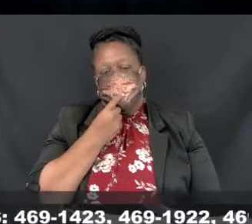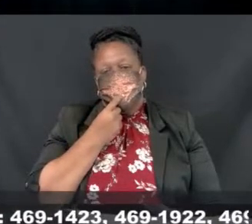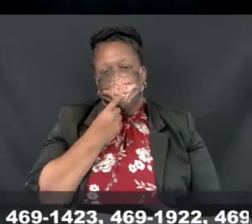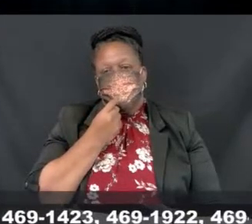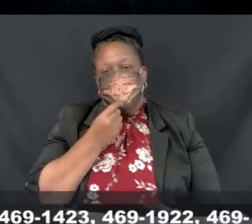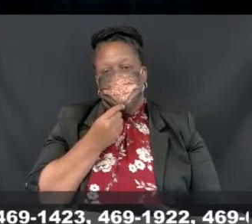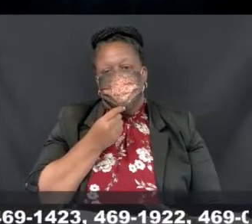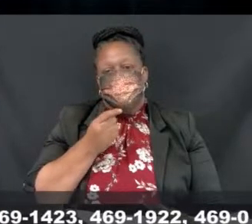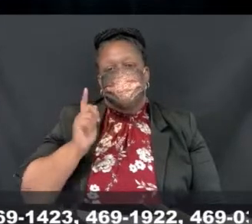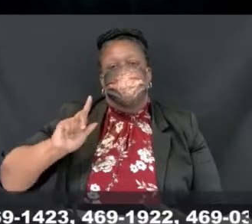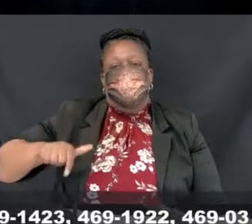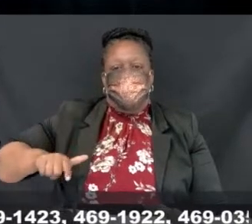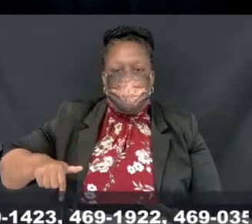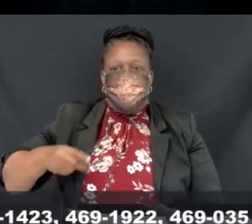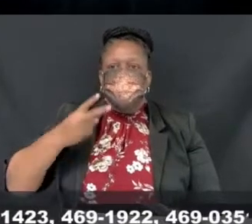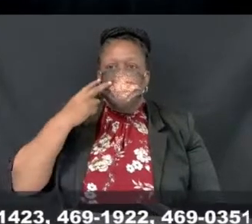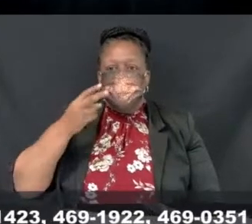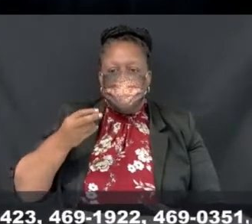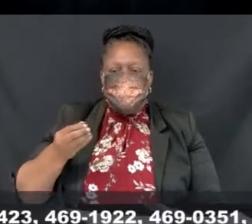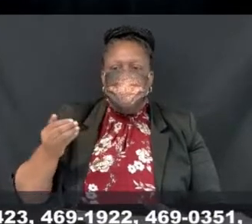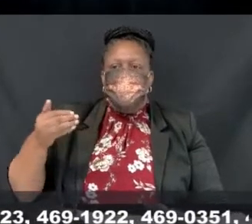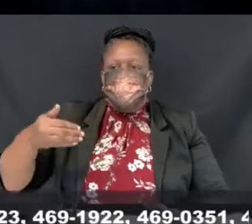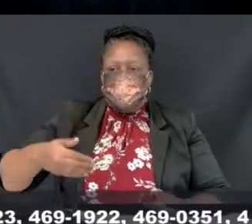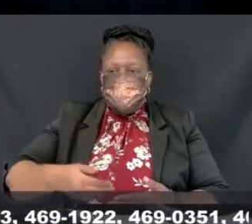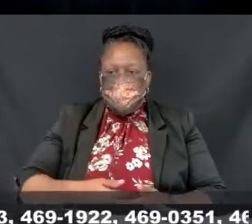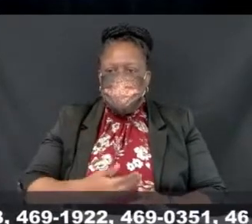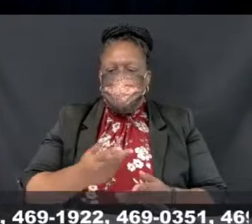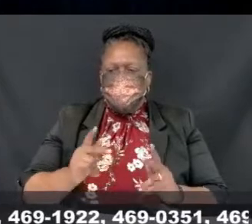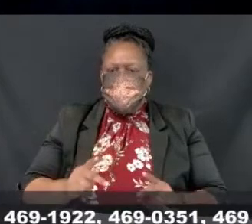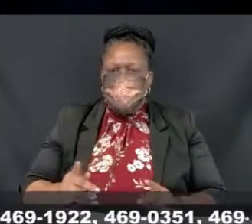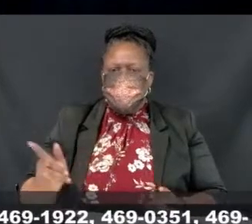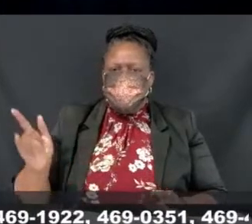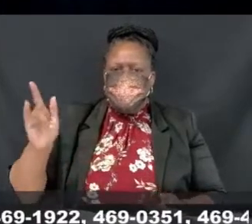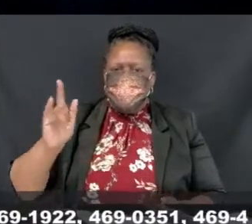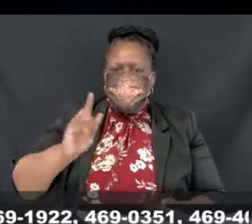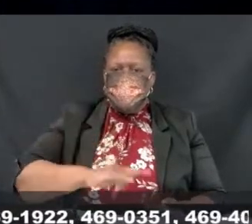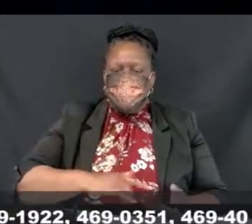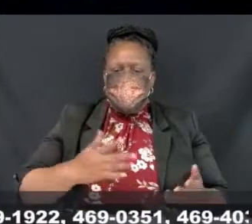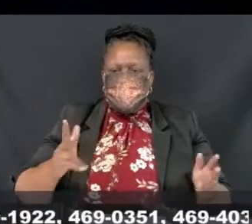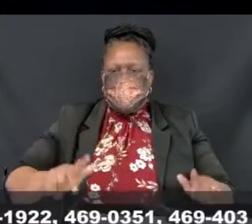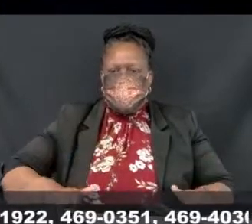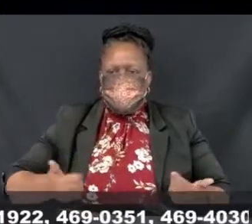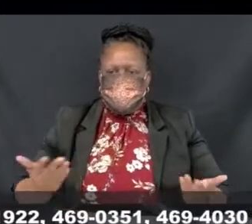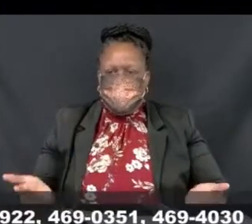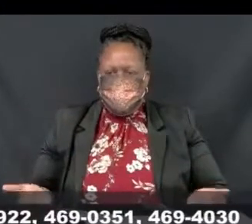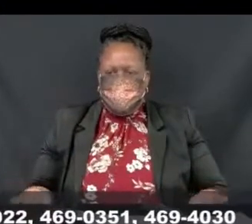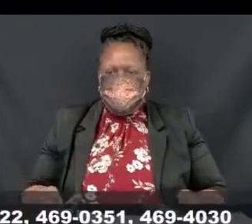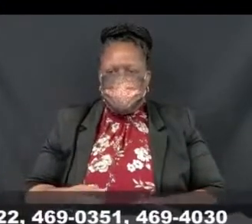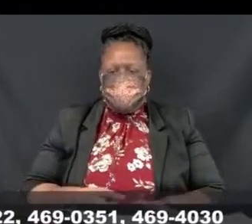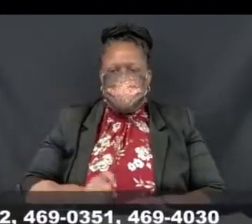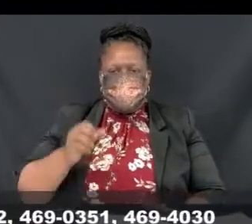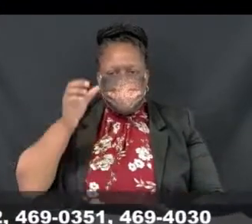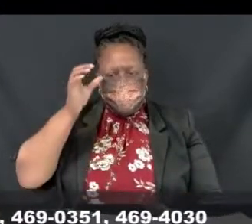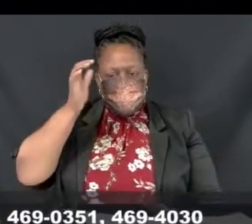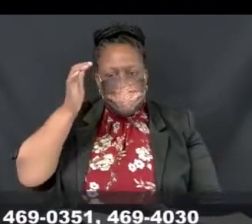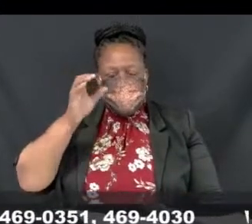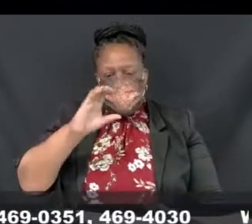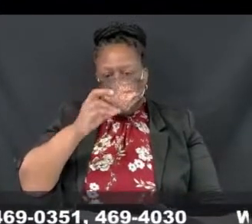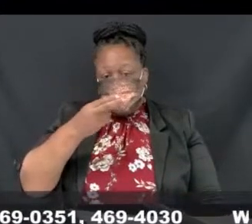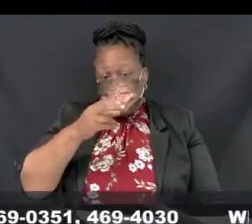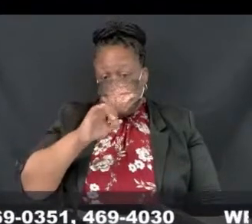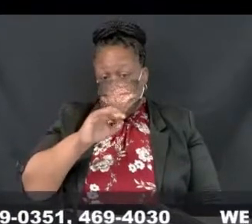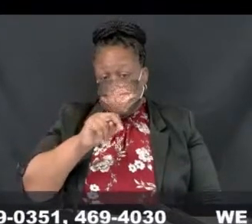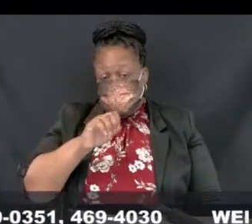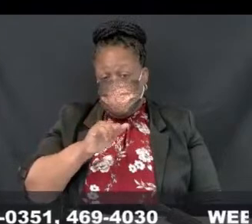talking about when we started to get a number of Chinese residents and citizens of St. Kitts and Nevis returning from